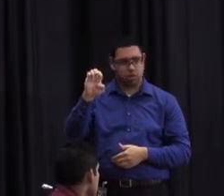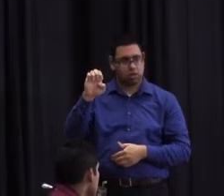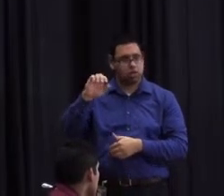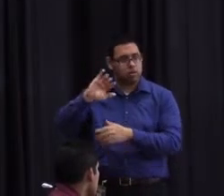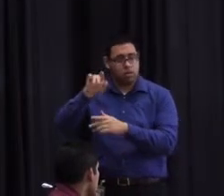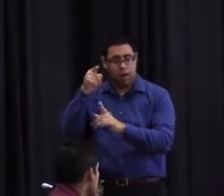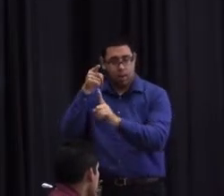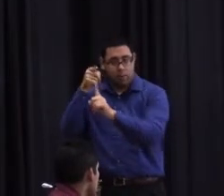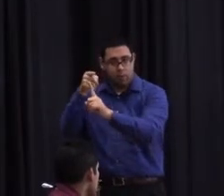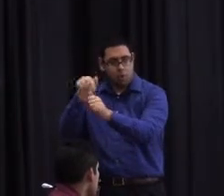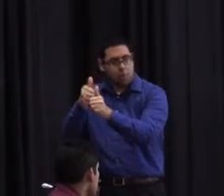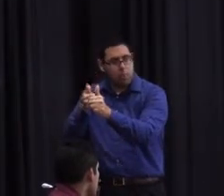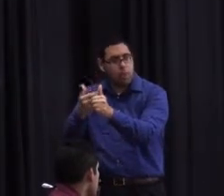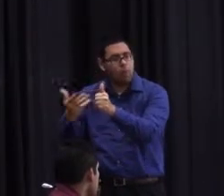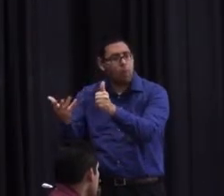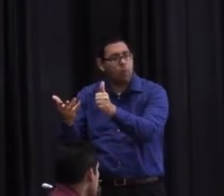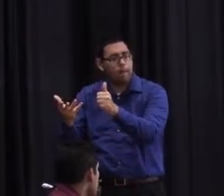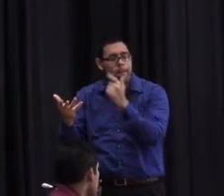behind coherence